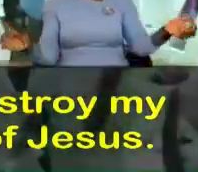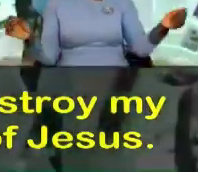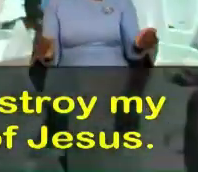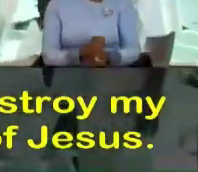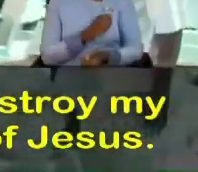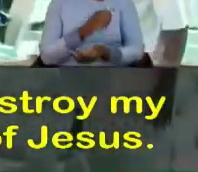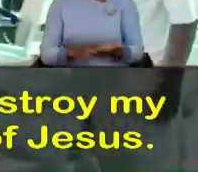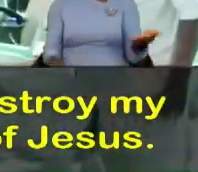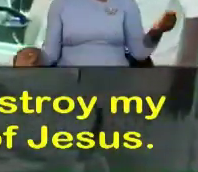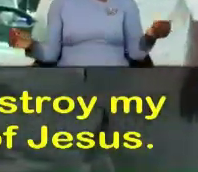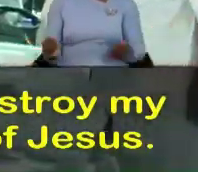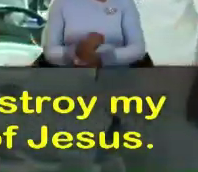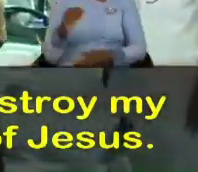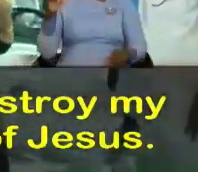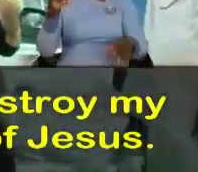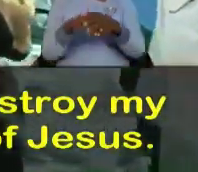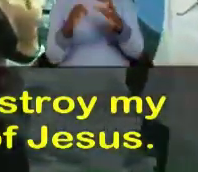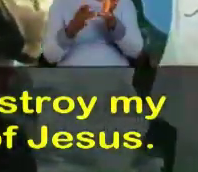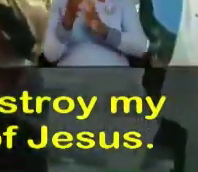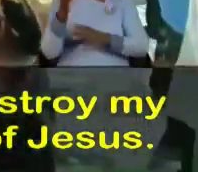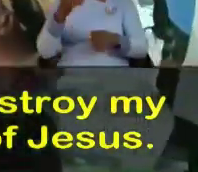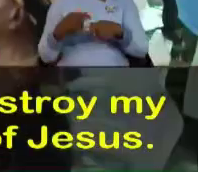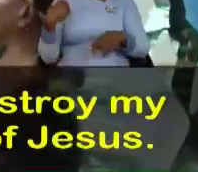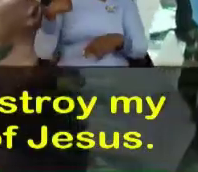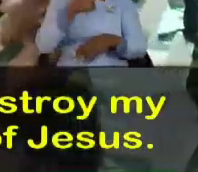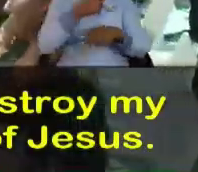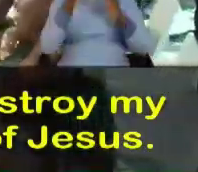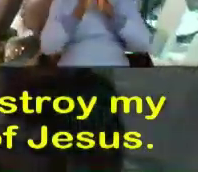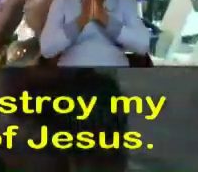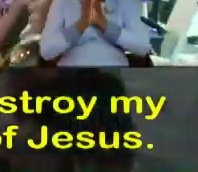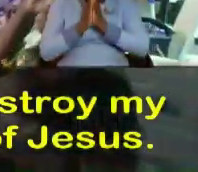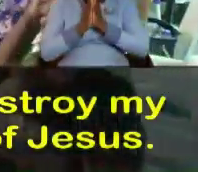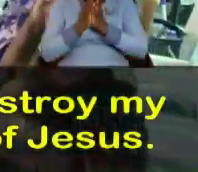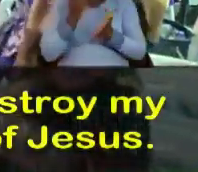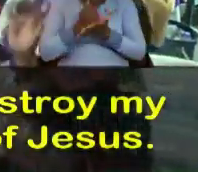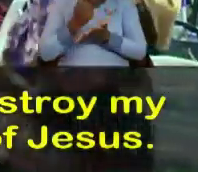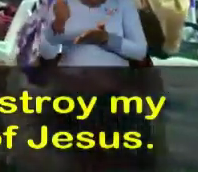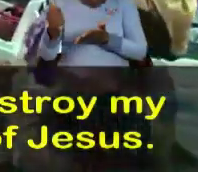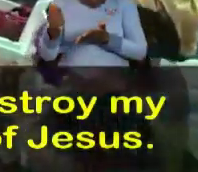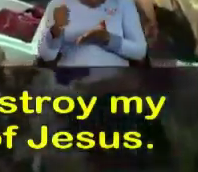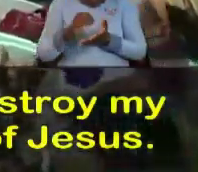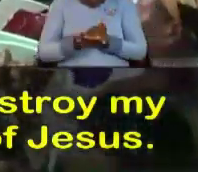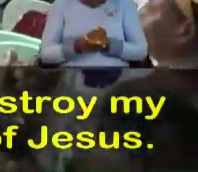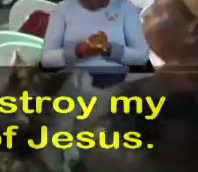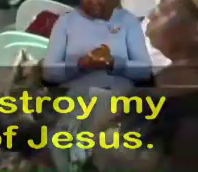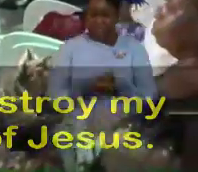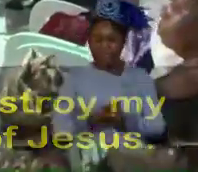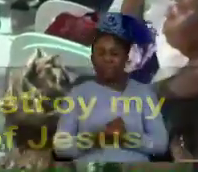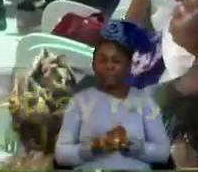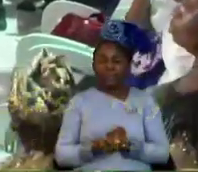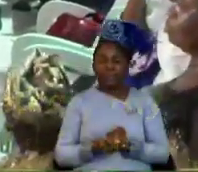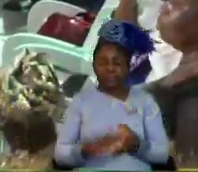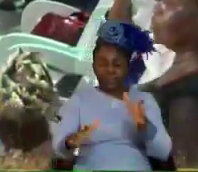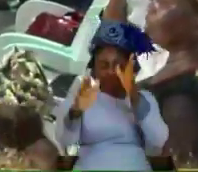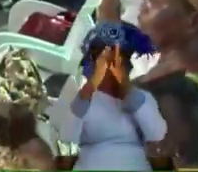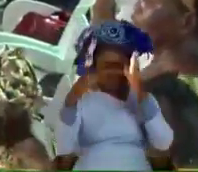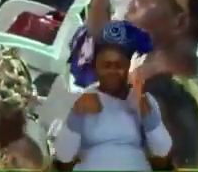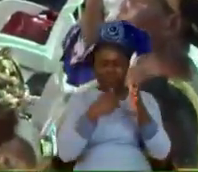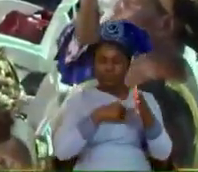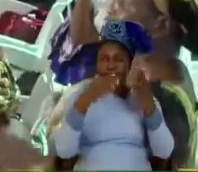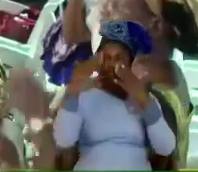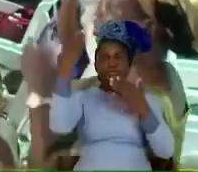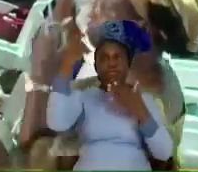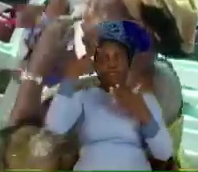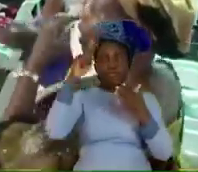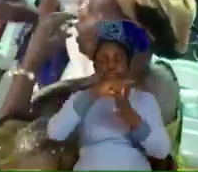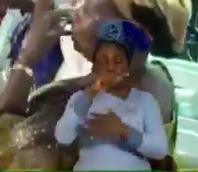In Jesus' name we pray. Ni oruko Jesu la gbadura. Father, we thank you for this